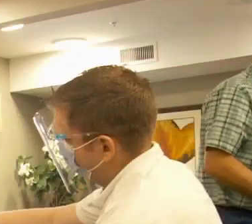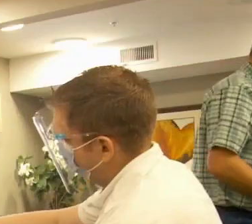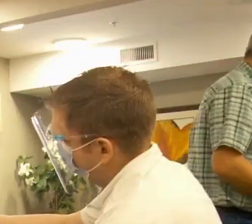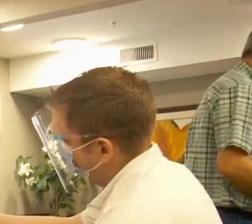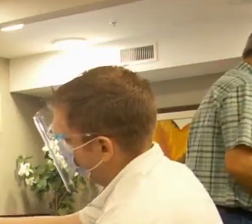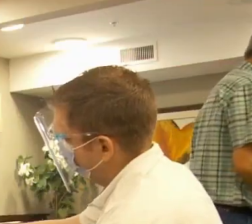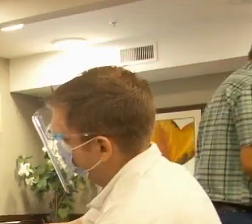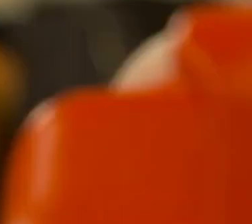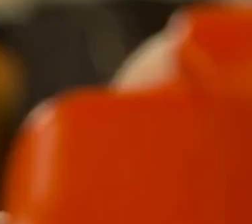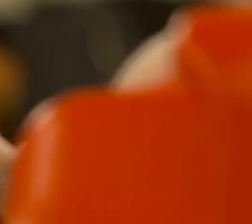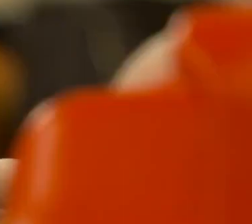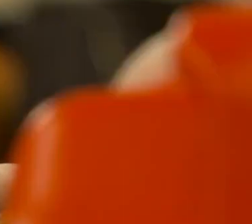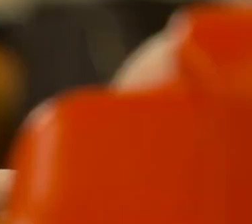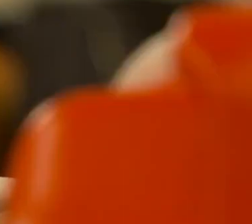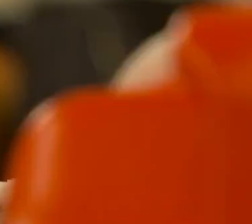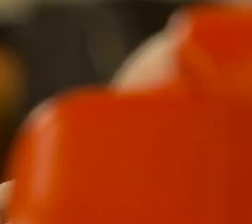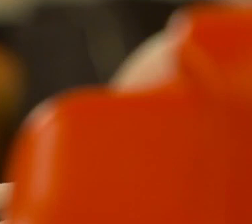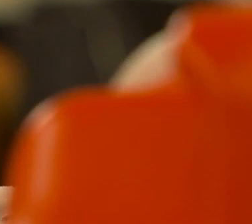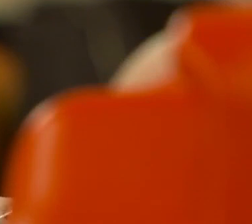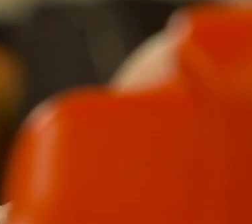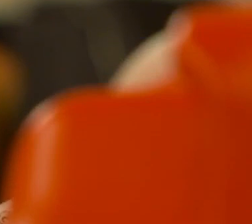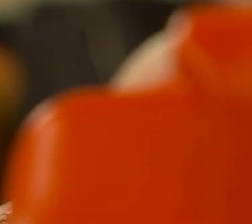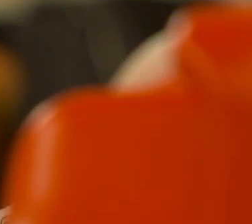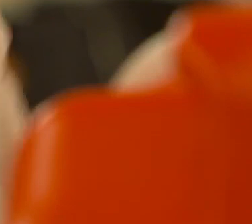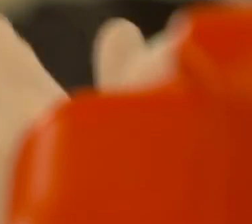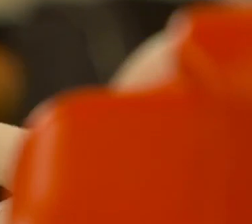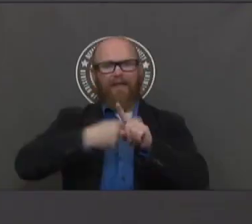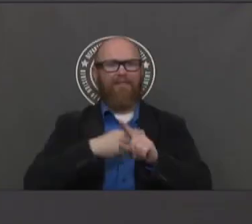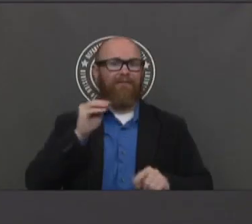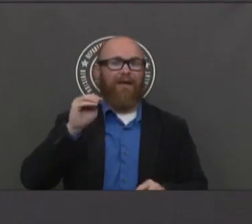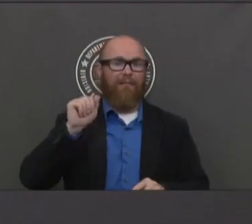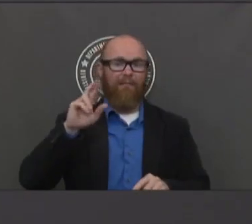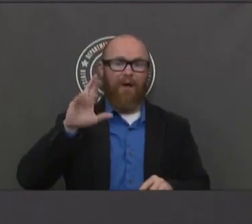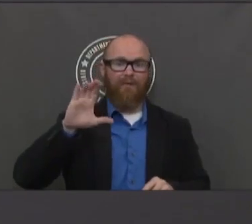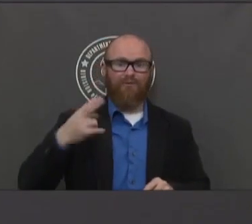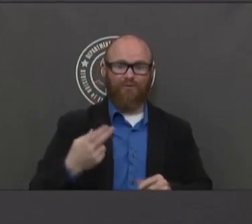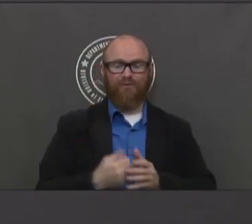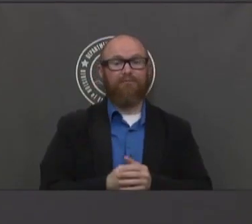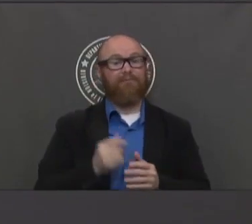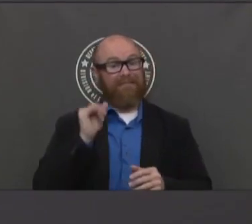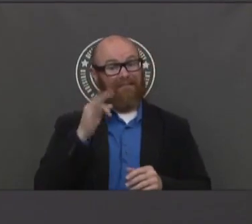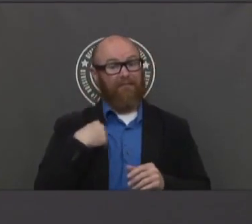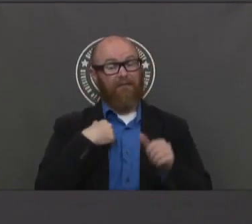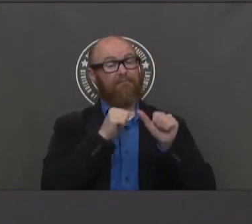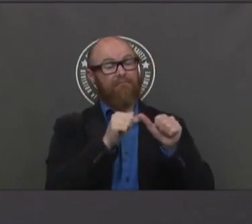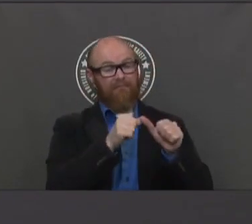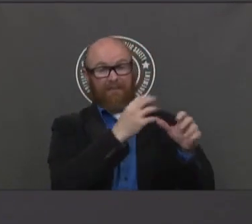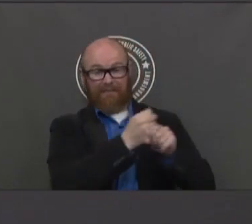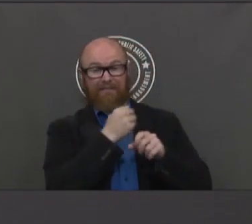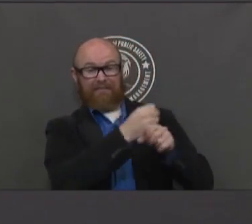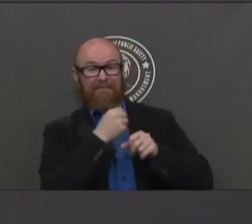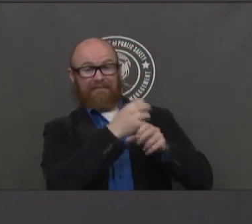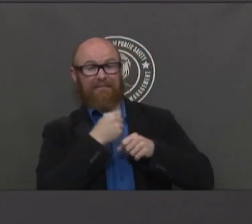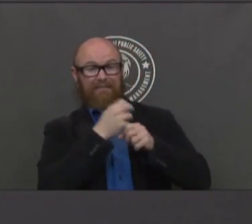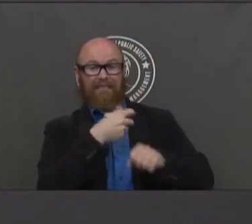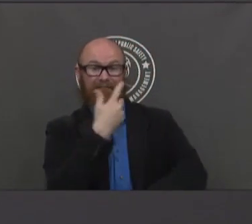and 2 diabetes and obesity with over 30% BMI. If we continue to get the vaccines that we think we're going to